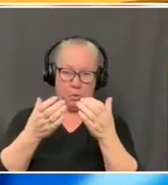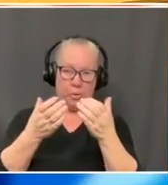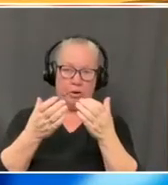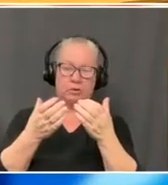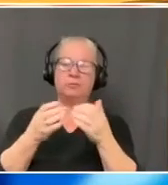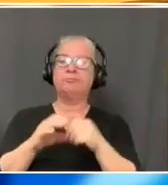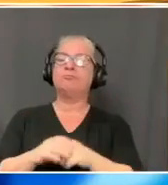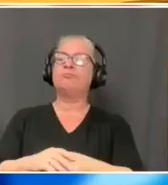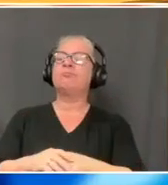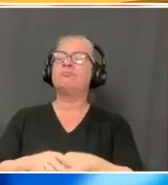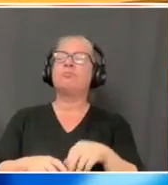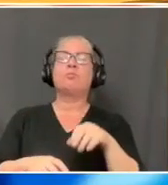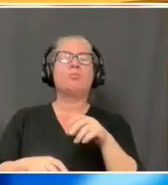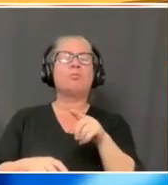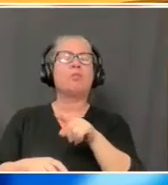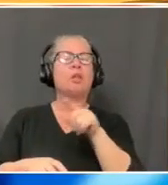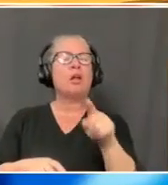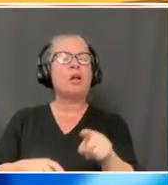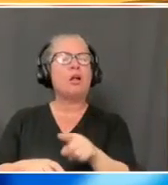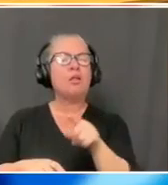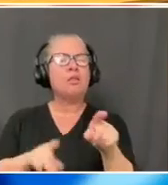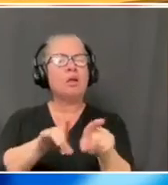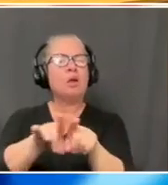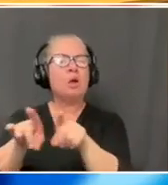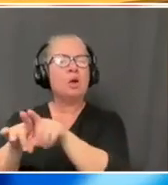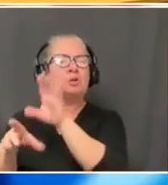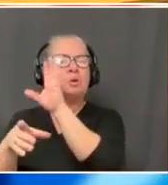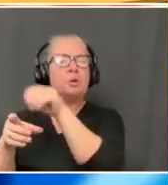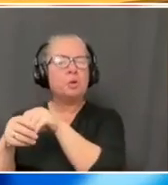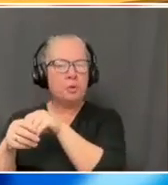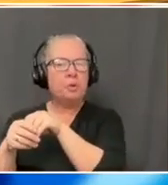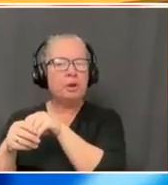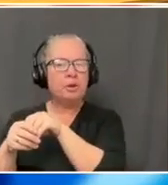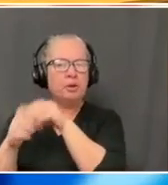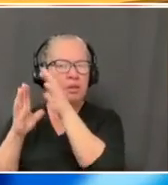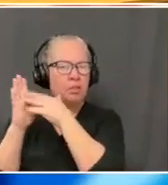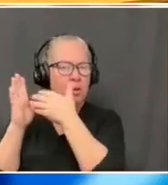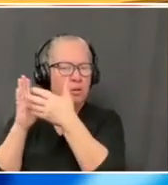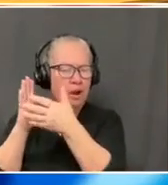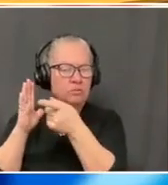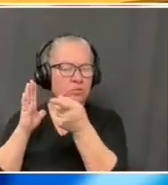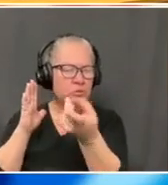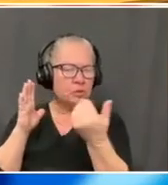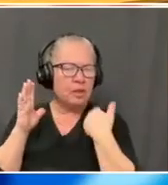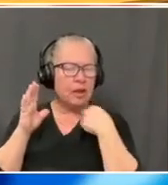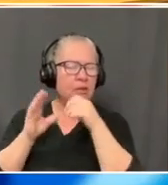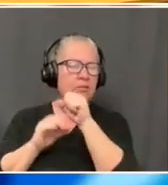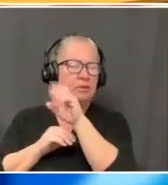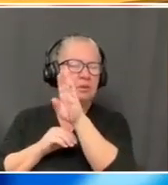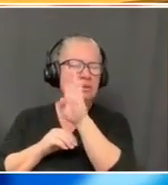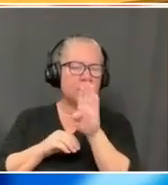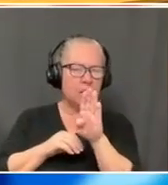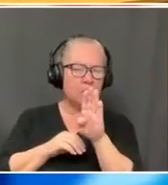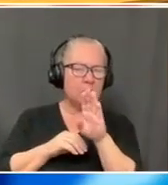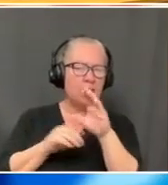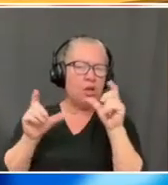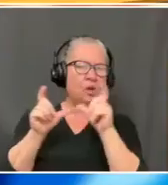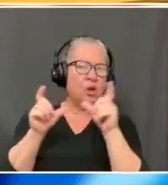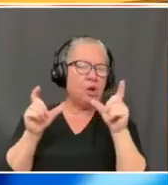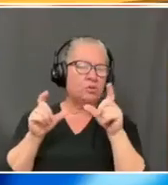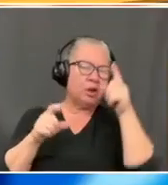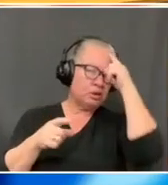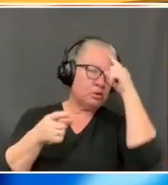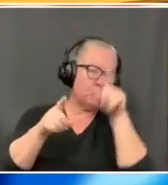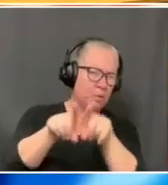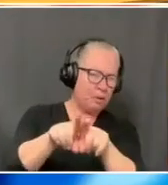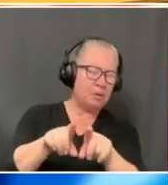Are they all included in here as well in these graphs? Like any subcontract or sub-agreements? They would be